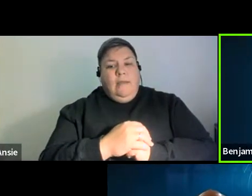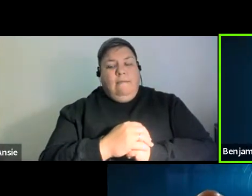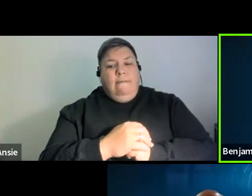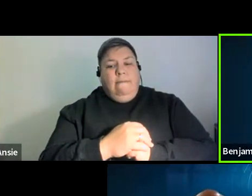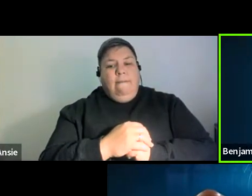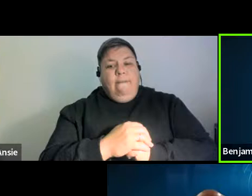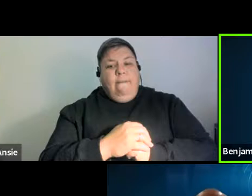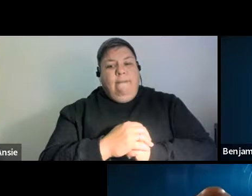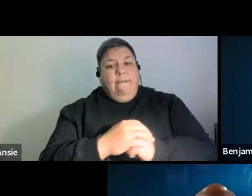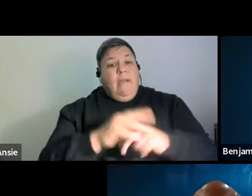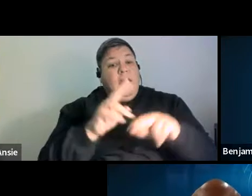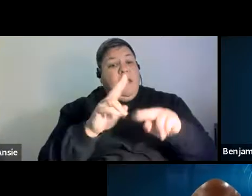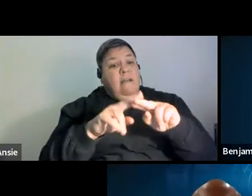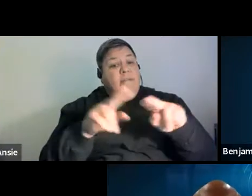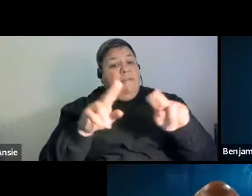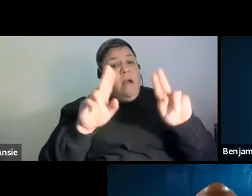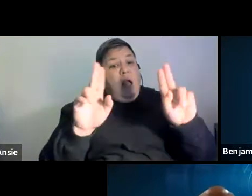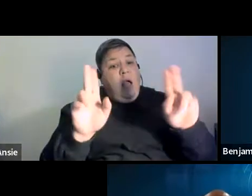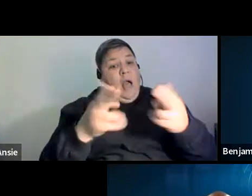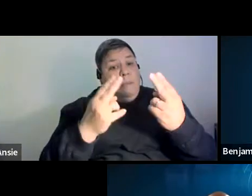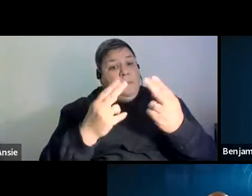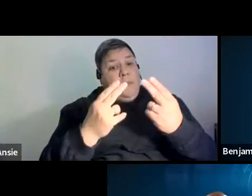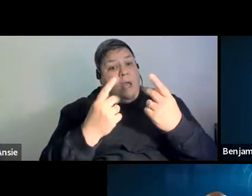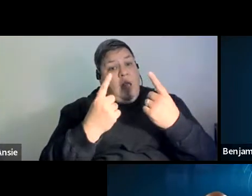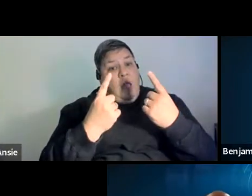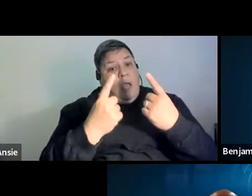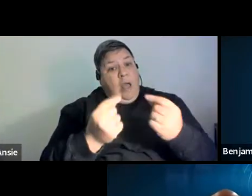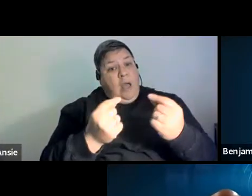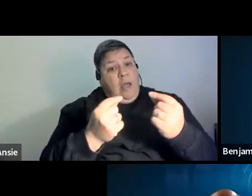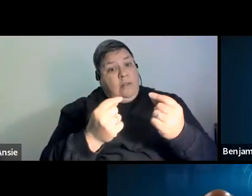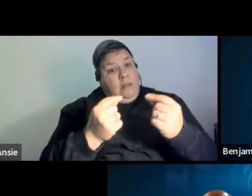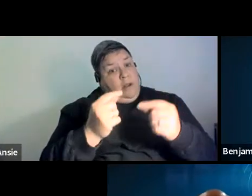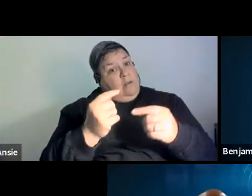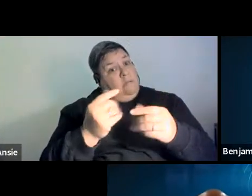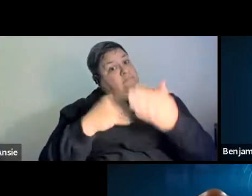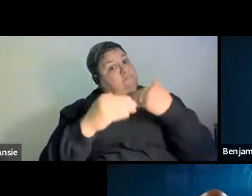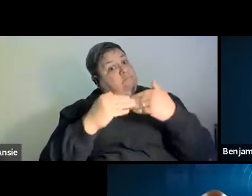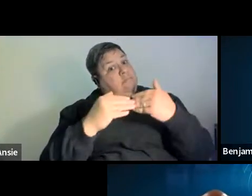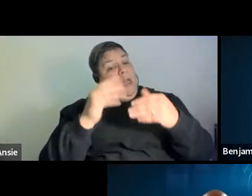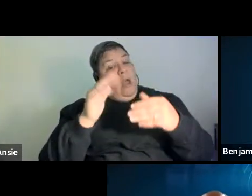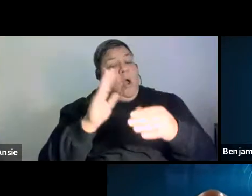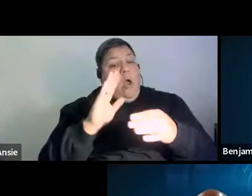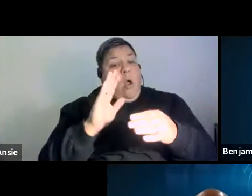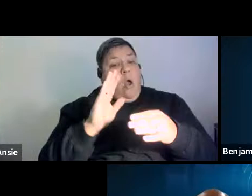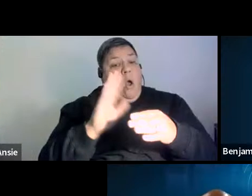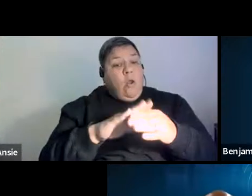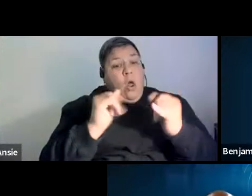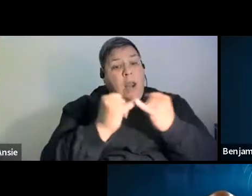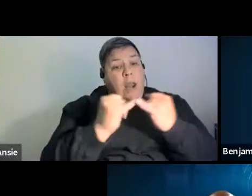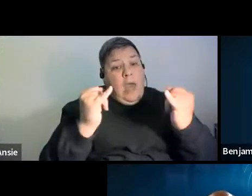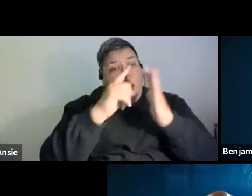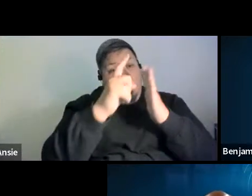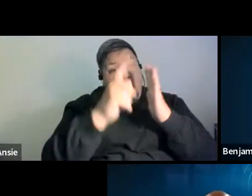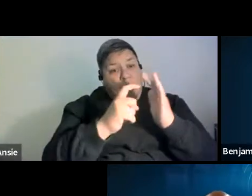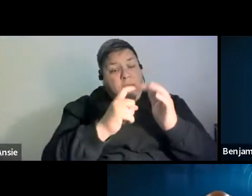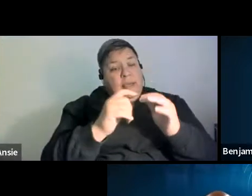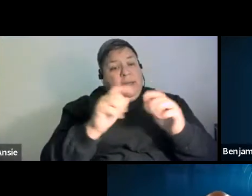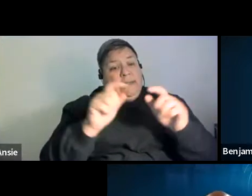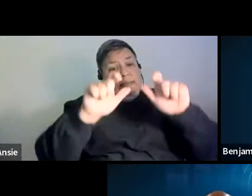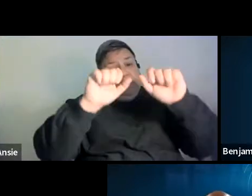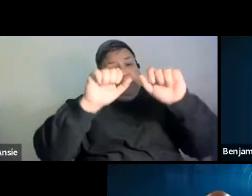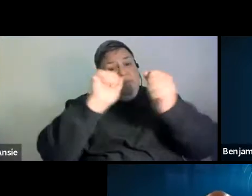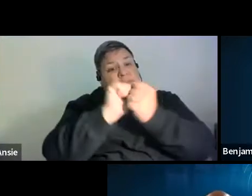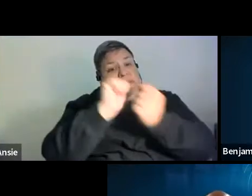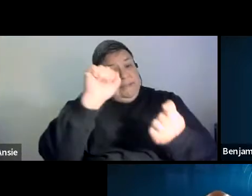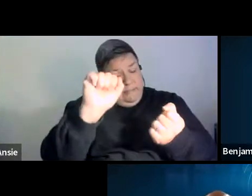If the update was done via our online query system, as well as via our branch